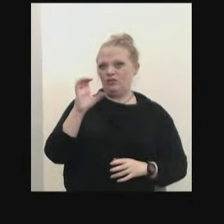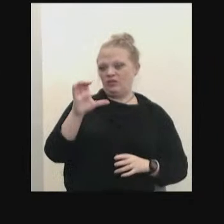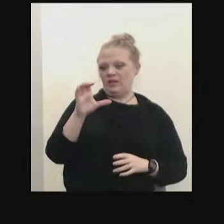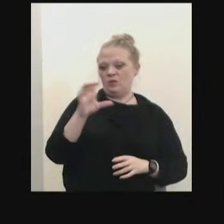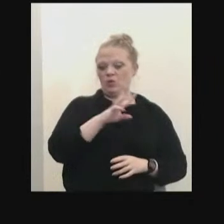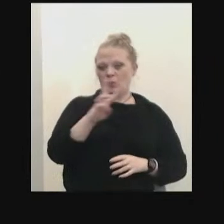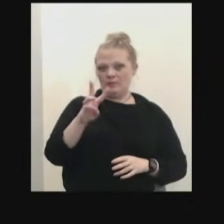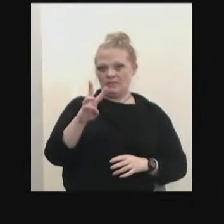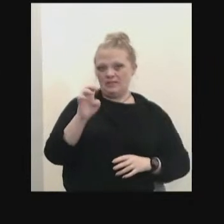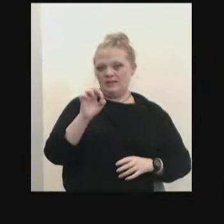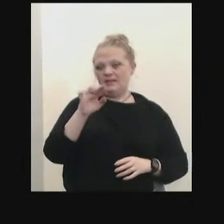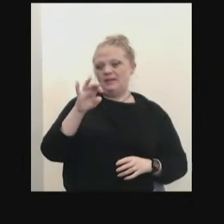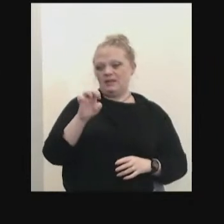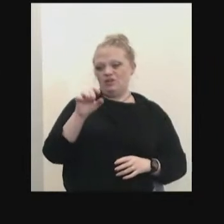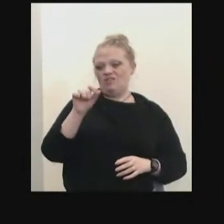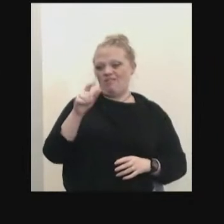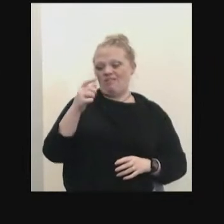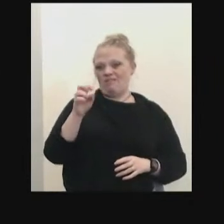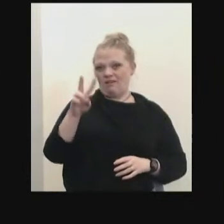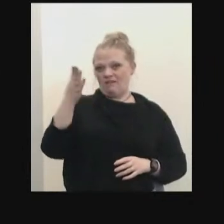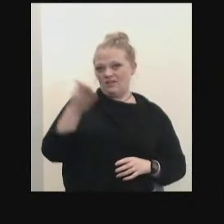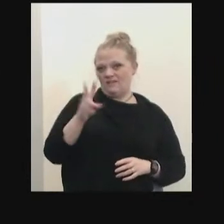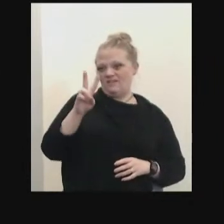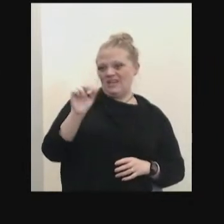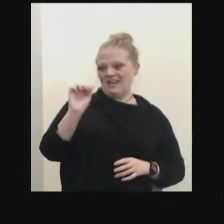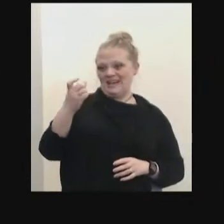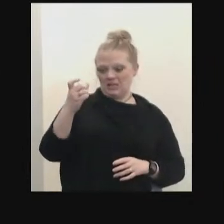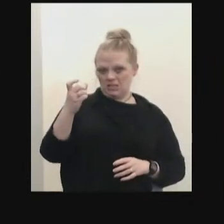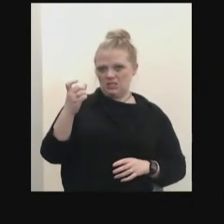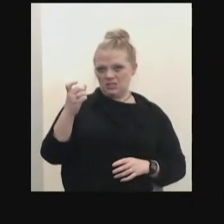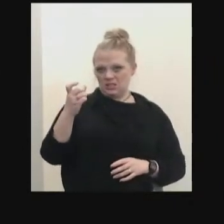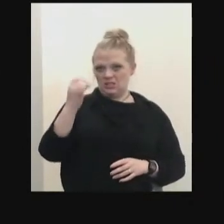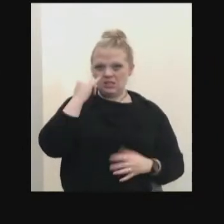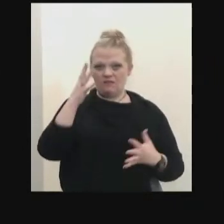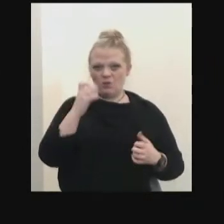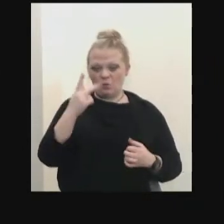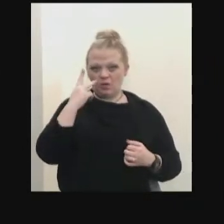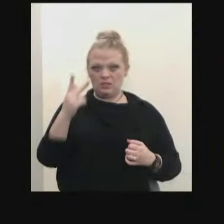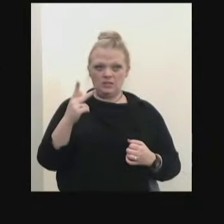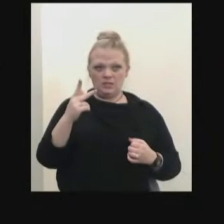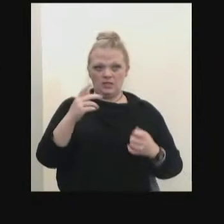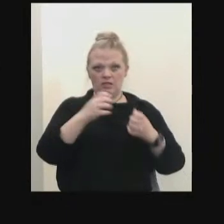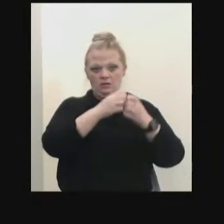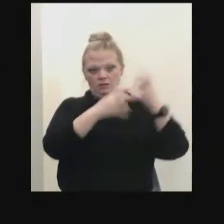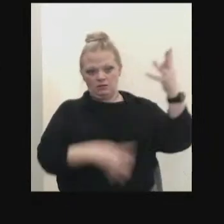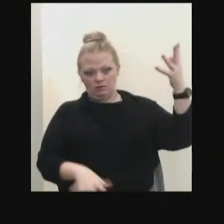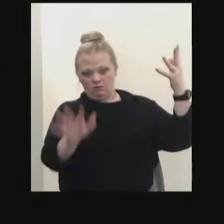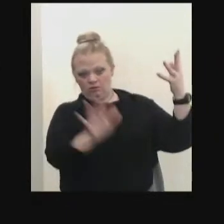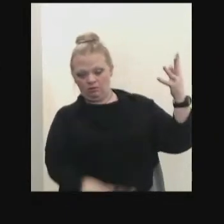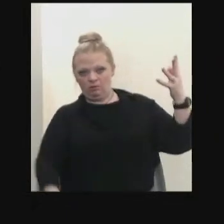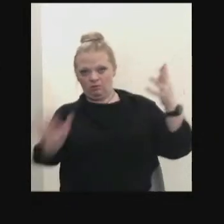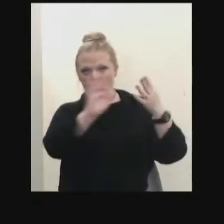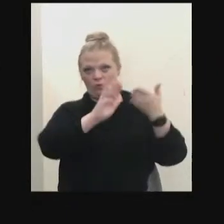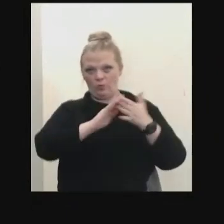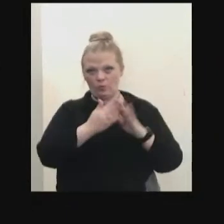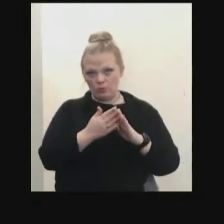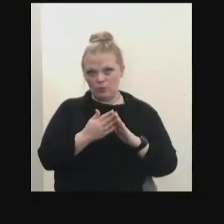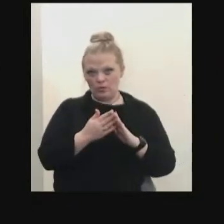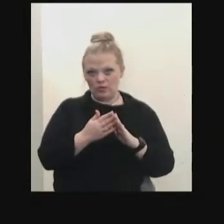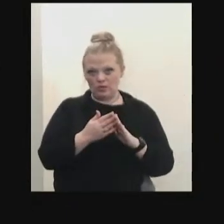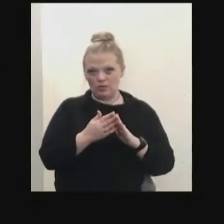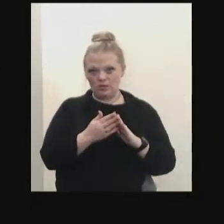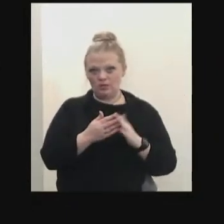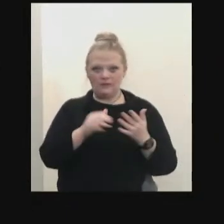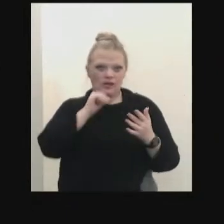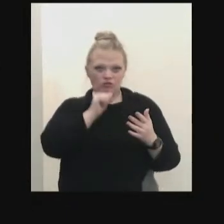at erie.gov/vax, V-A-X. If you want to see where all the sites are in the community that even are not